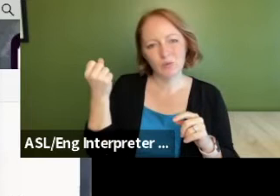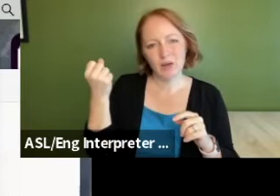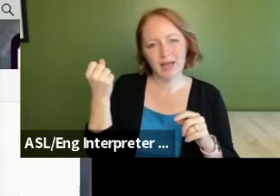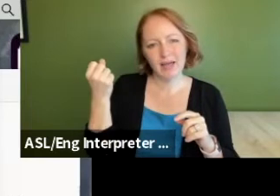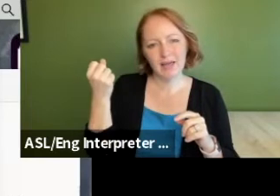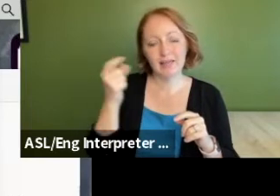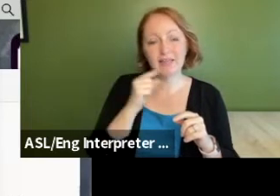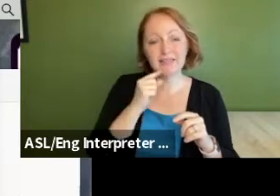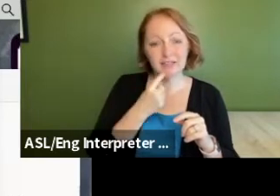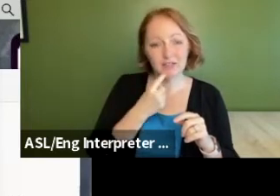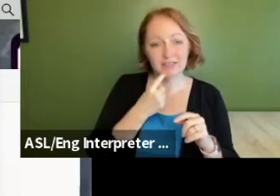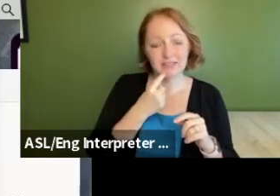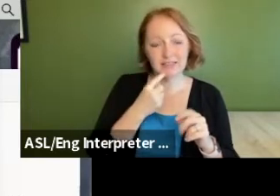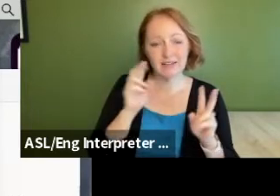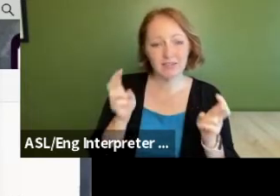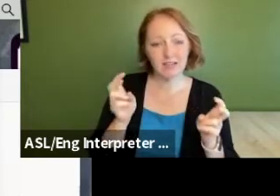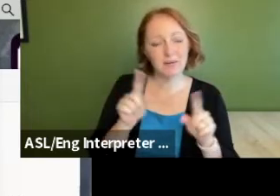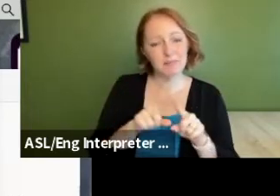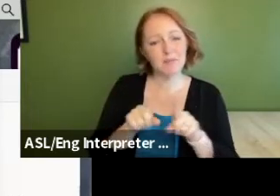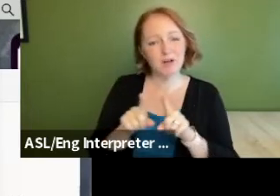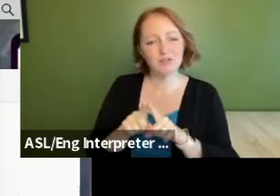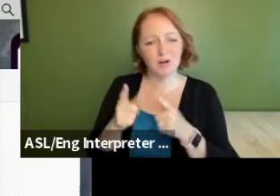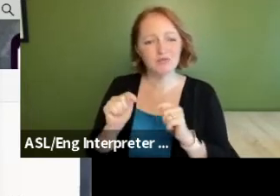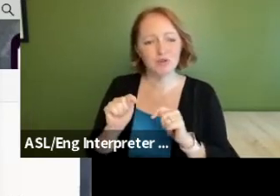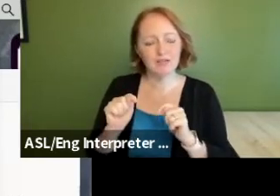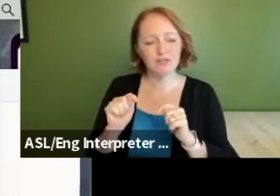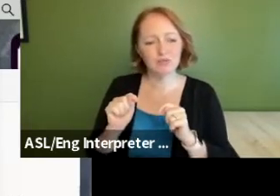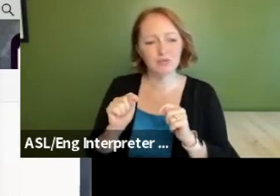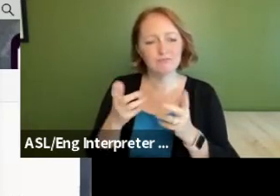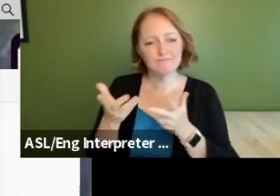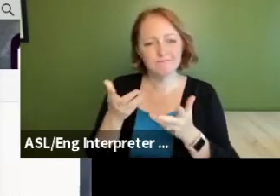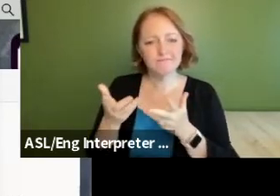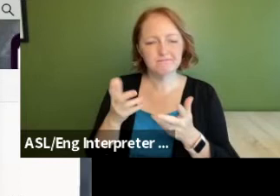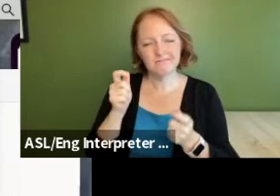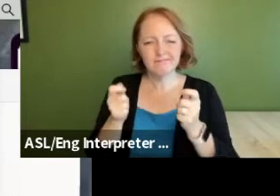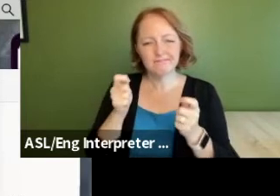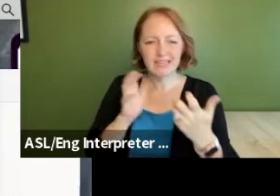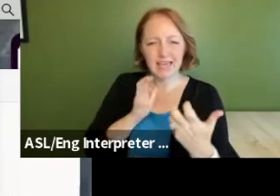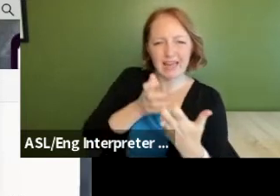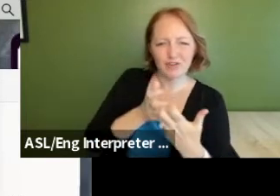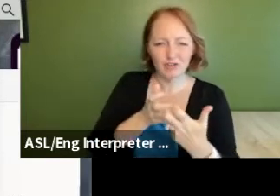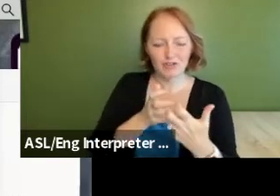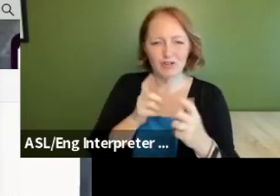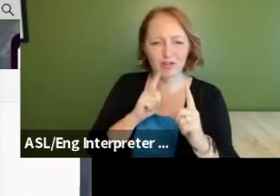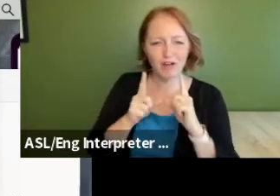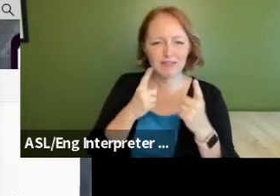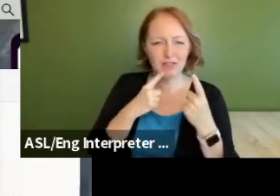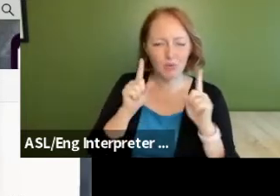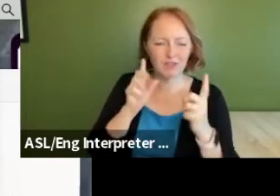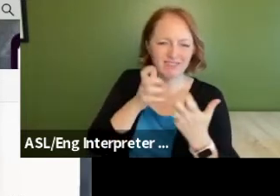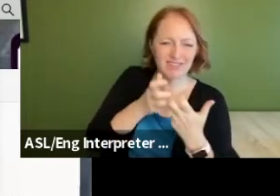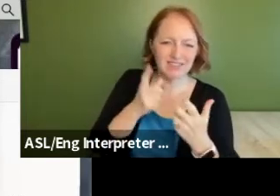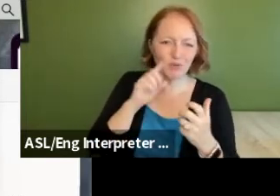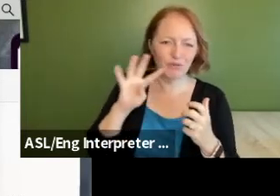the seriousness of the topic, but also I'm just trying to like cater the conversation that works and fits for the